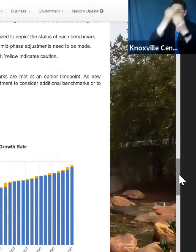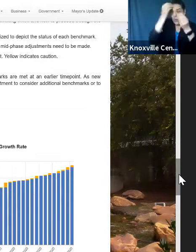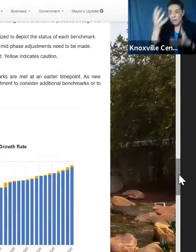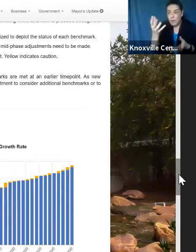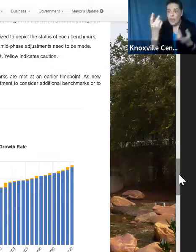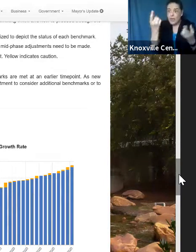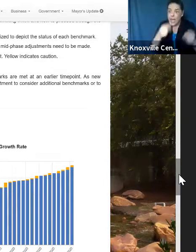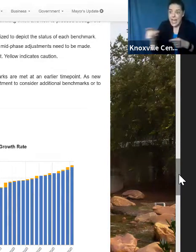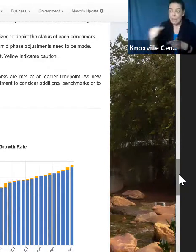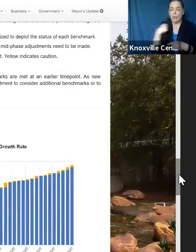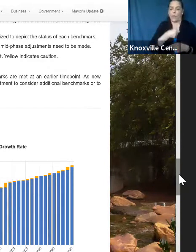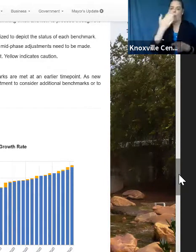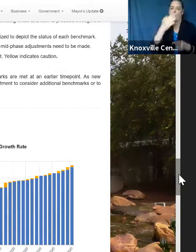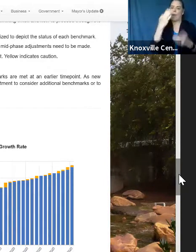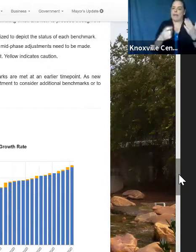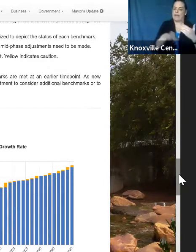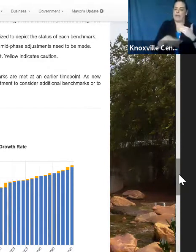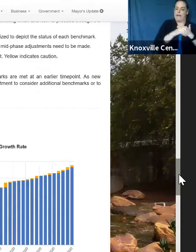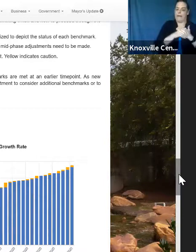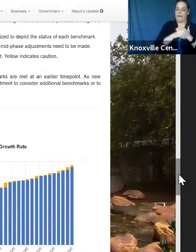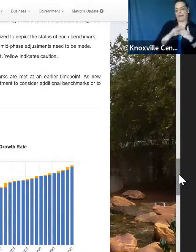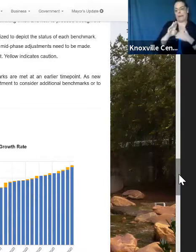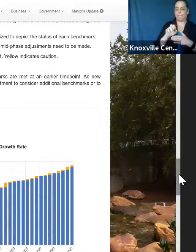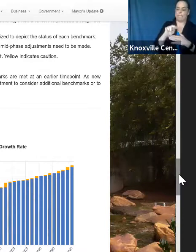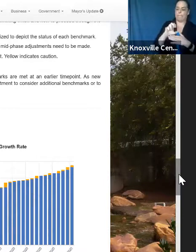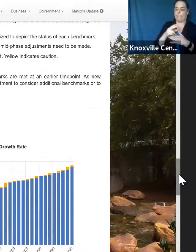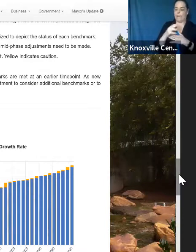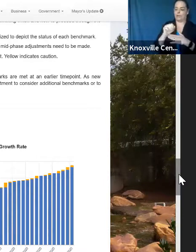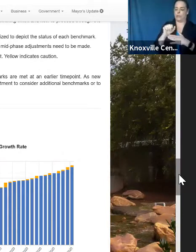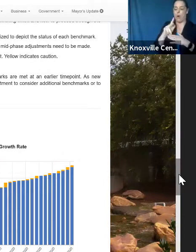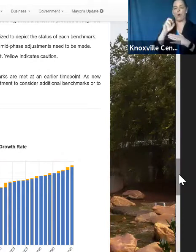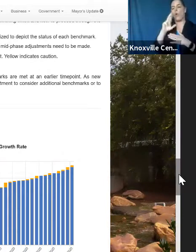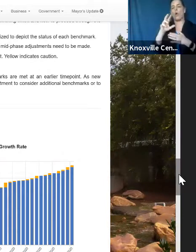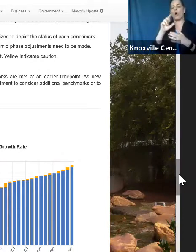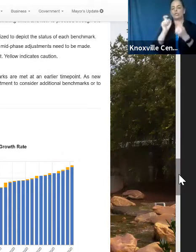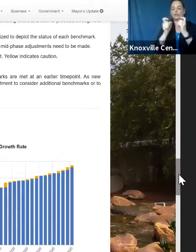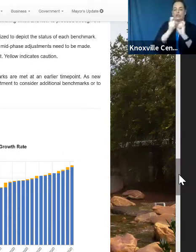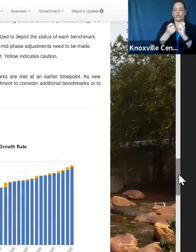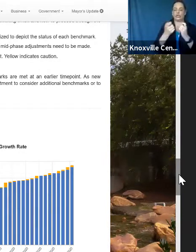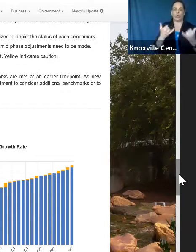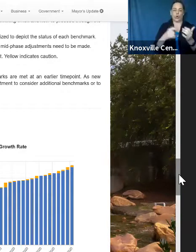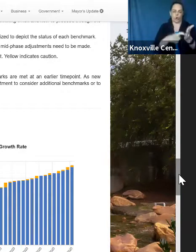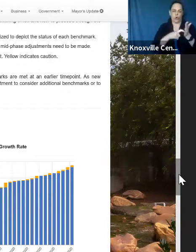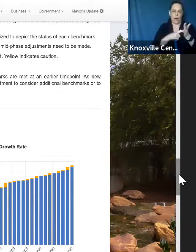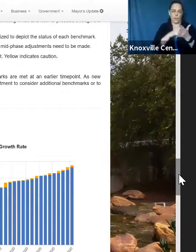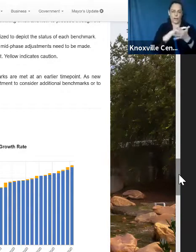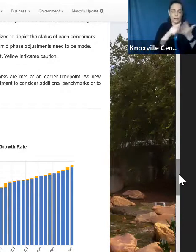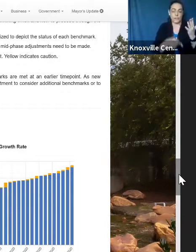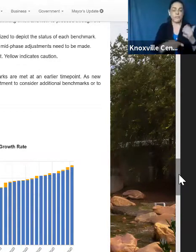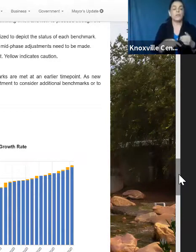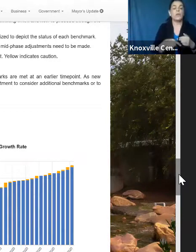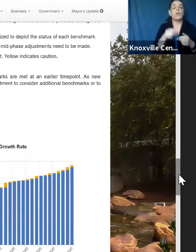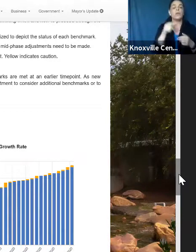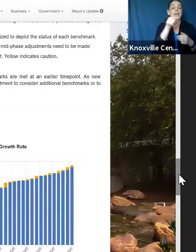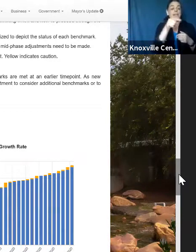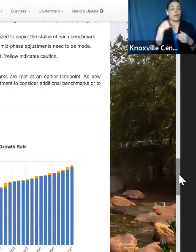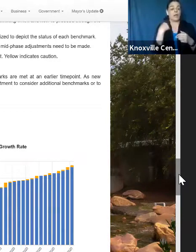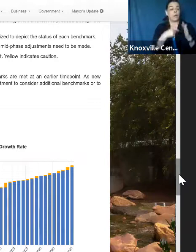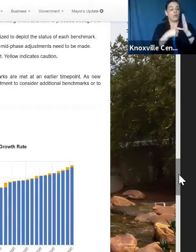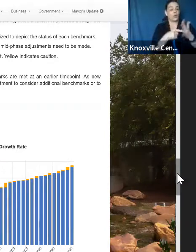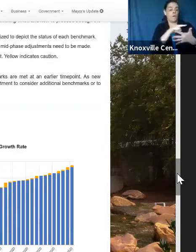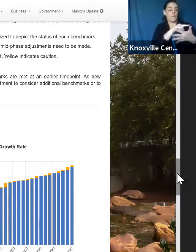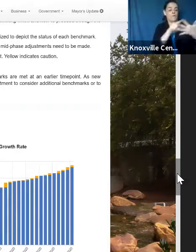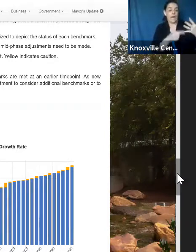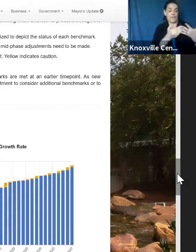additional benchmarks or to modify the current criteria. Here, we show the 5 benchmarks that we laid out in our plan